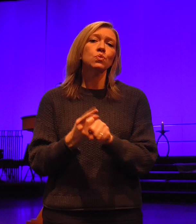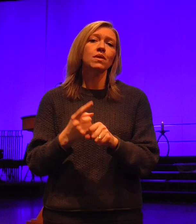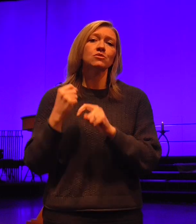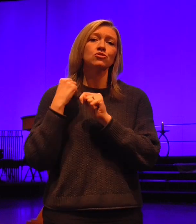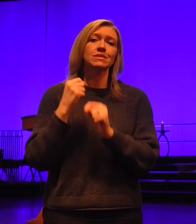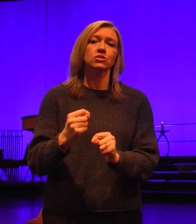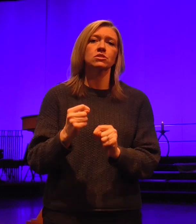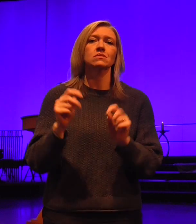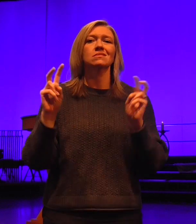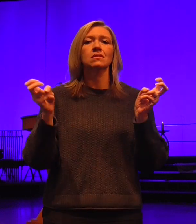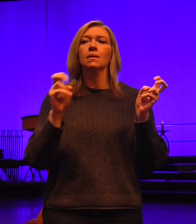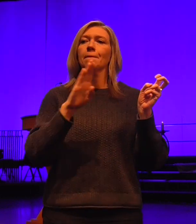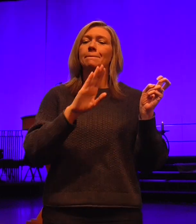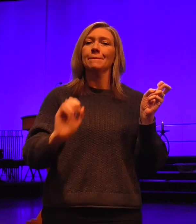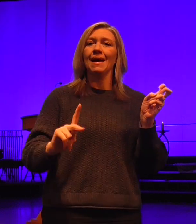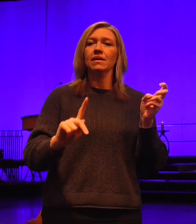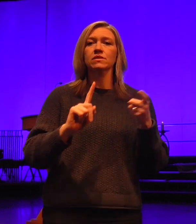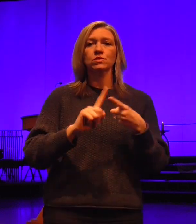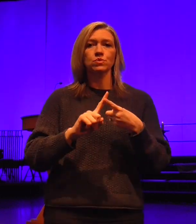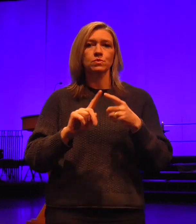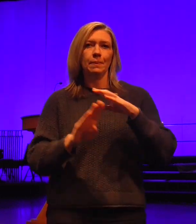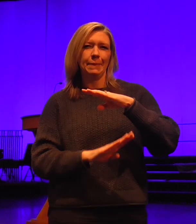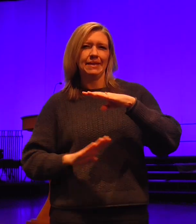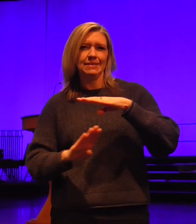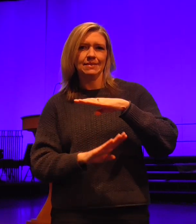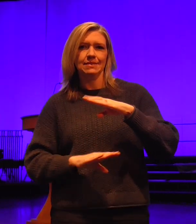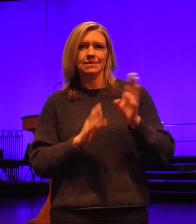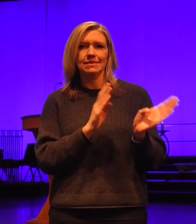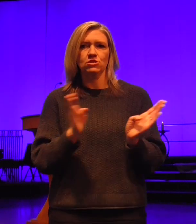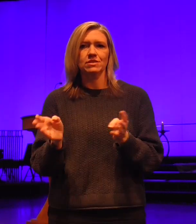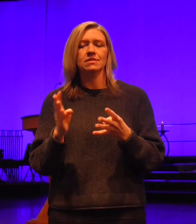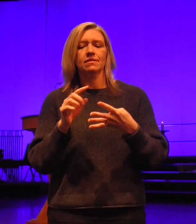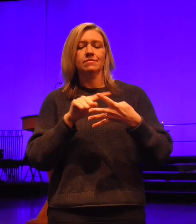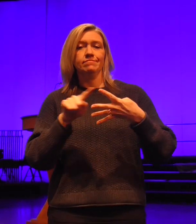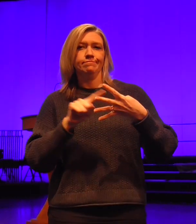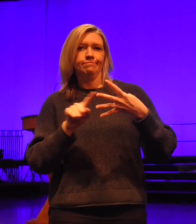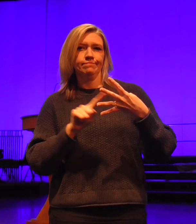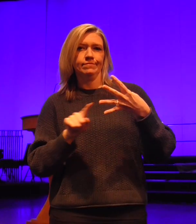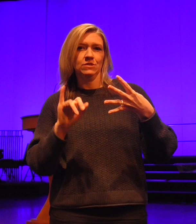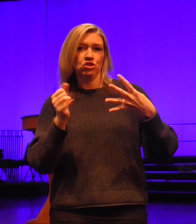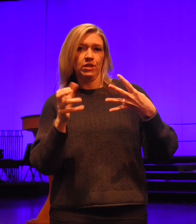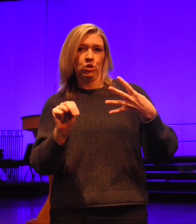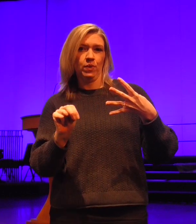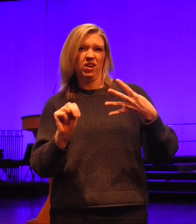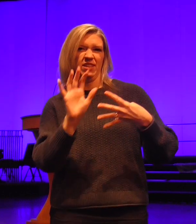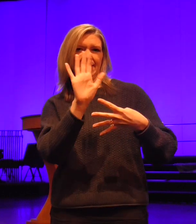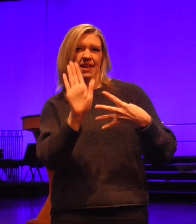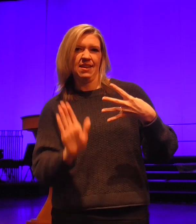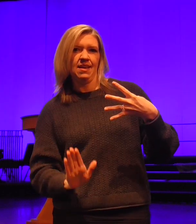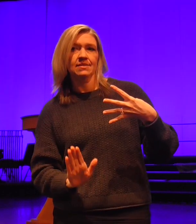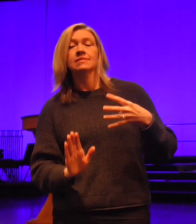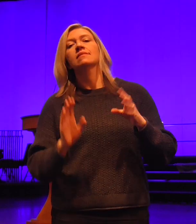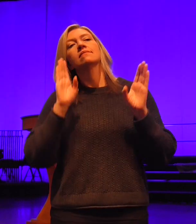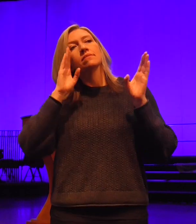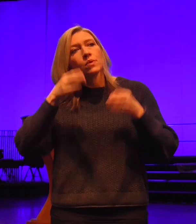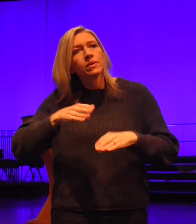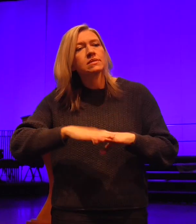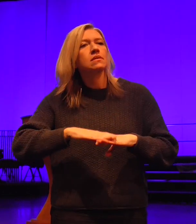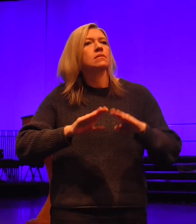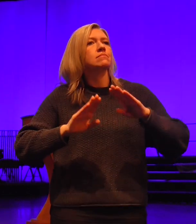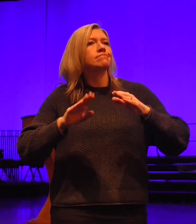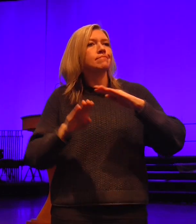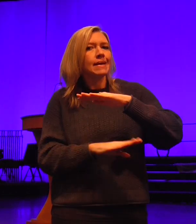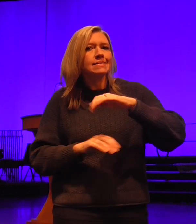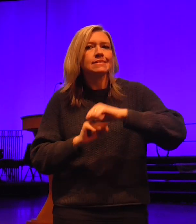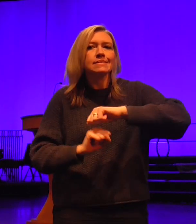our Back to Basics series, where these 4 Sundays of January, we really focus on the basics of our teaching. Our theme